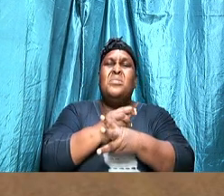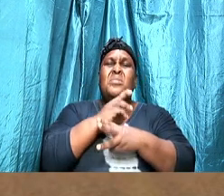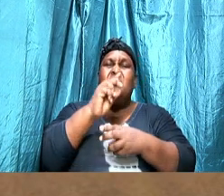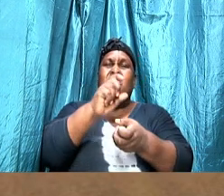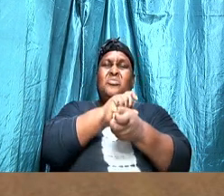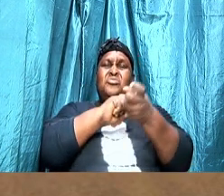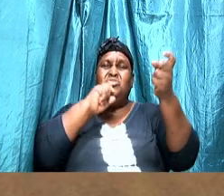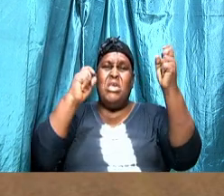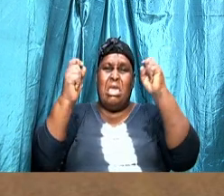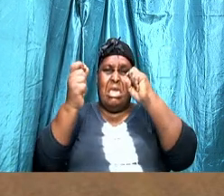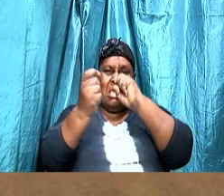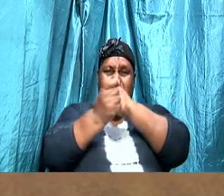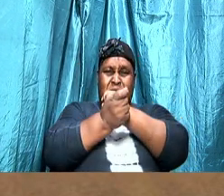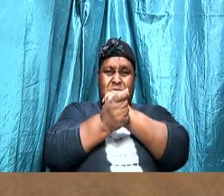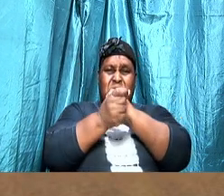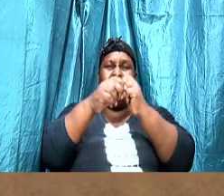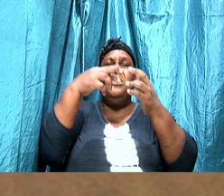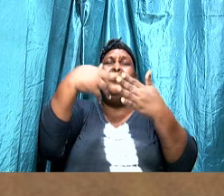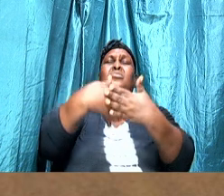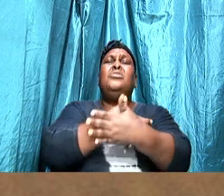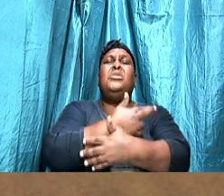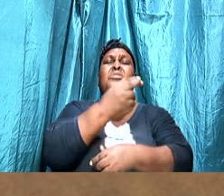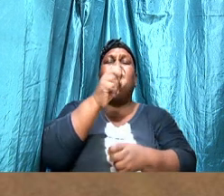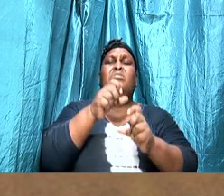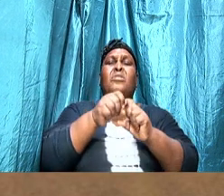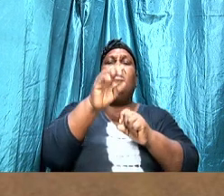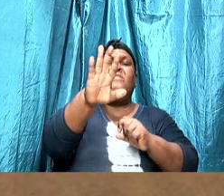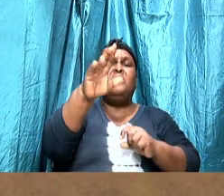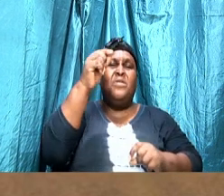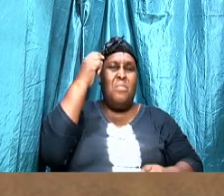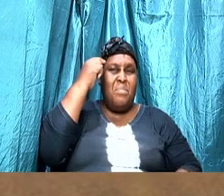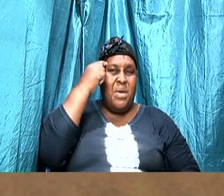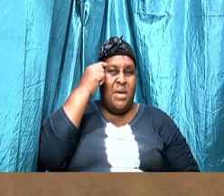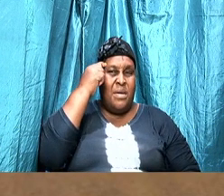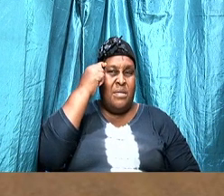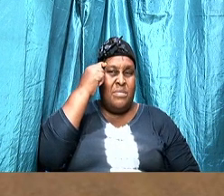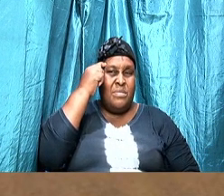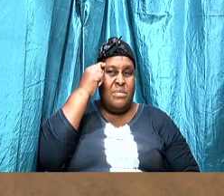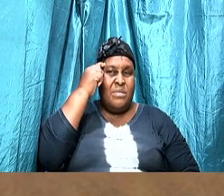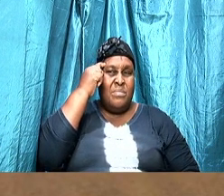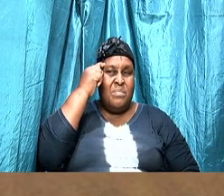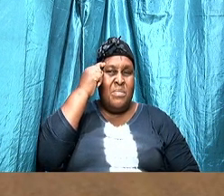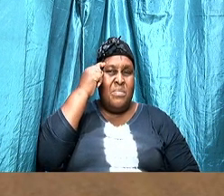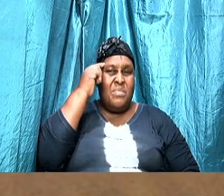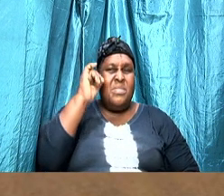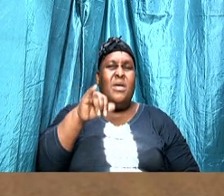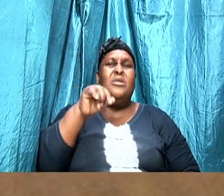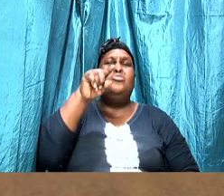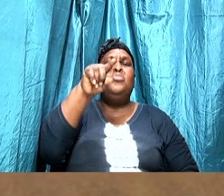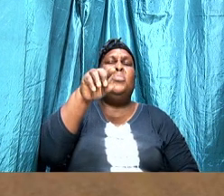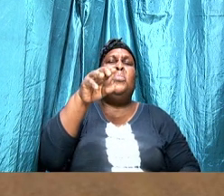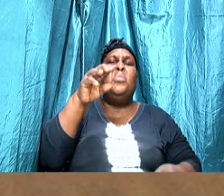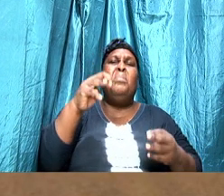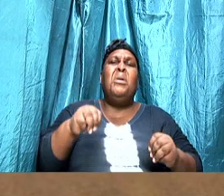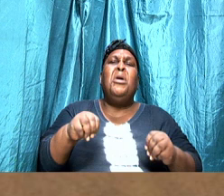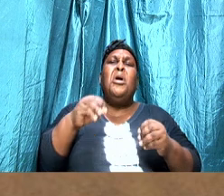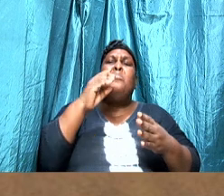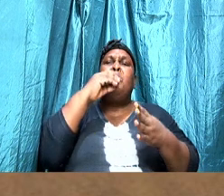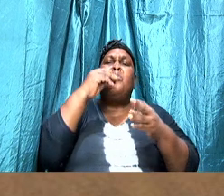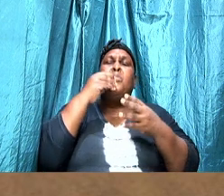ye transformed by the renewing of your mind. By the renewing of your